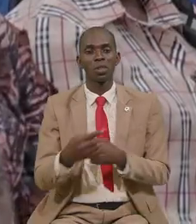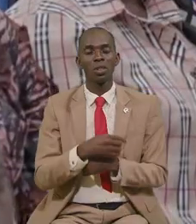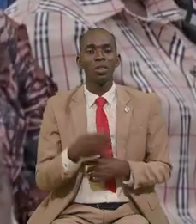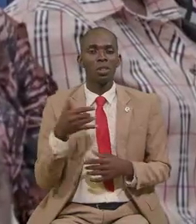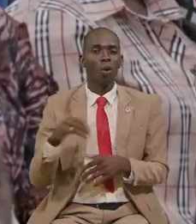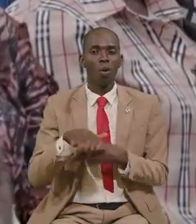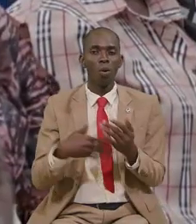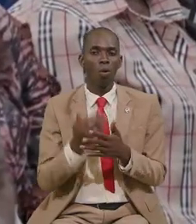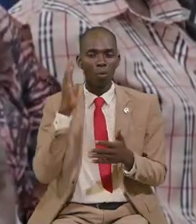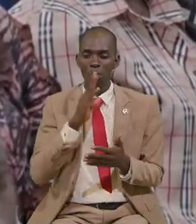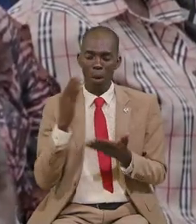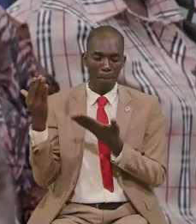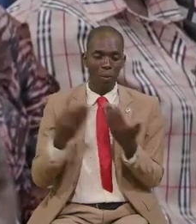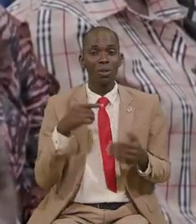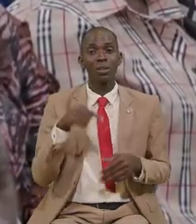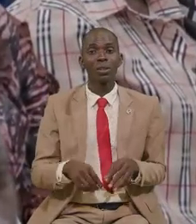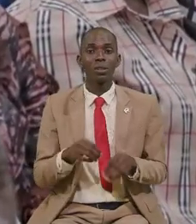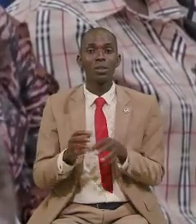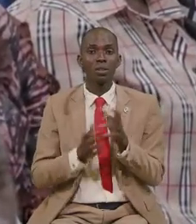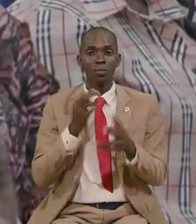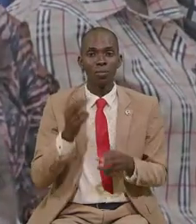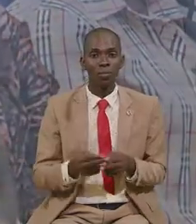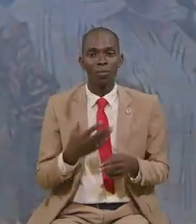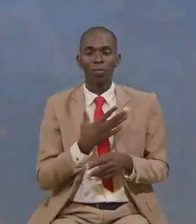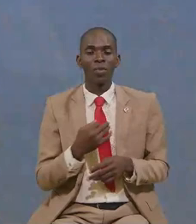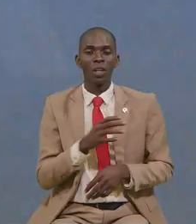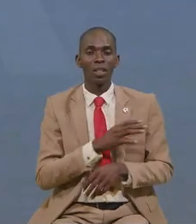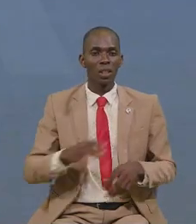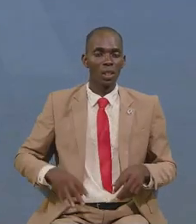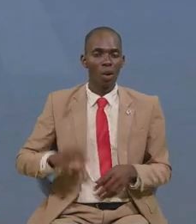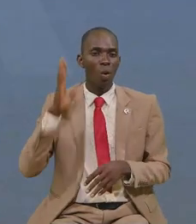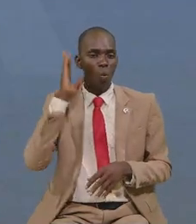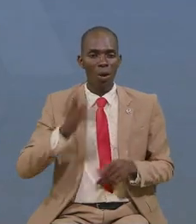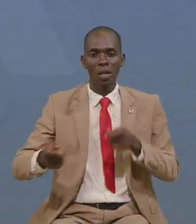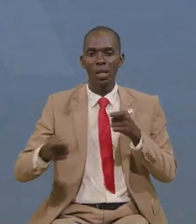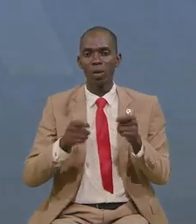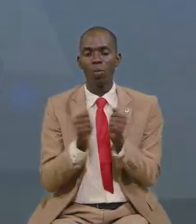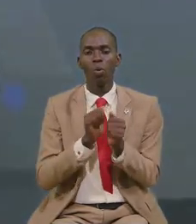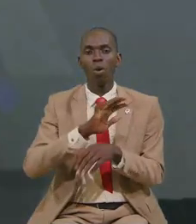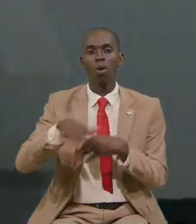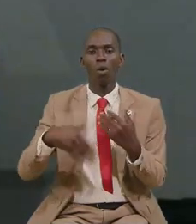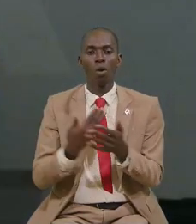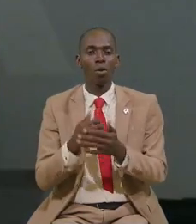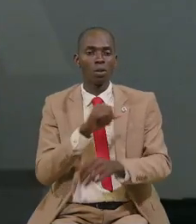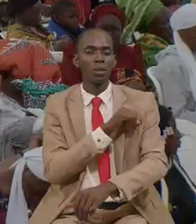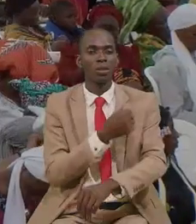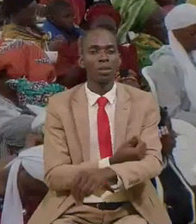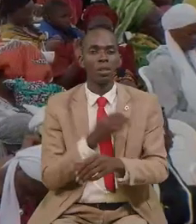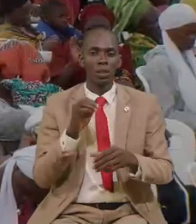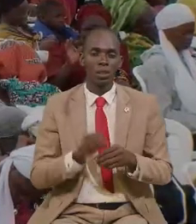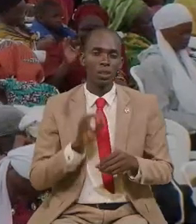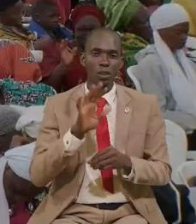down. And Christ will reign with all authority in your